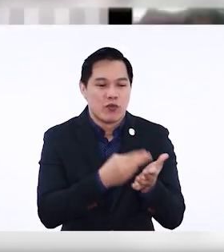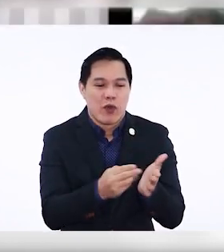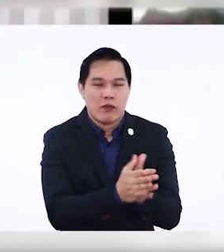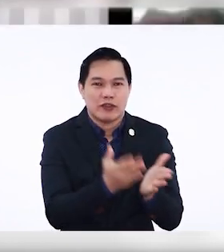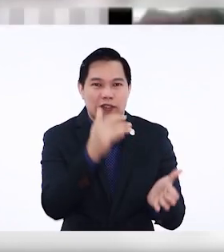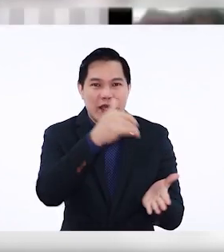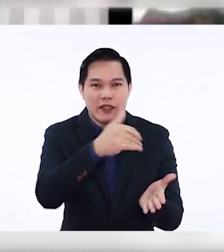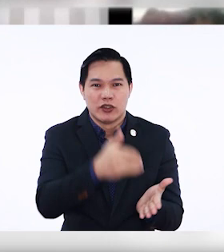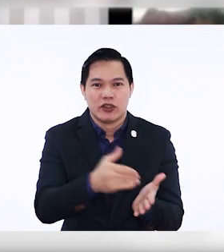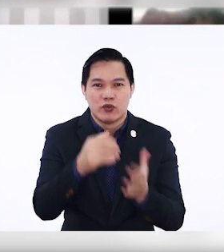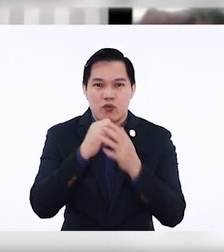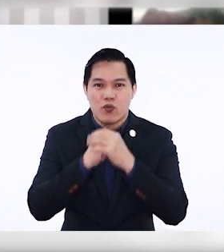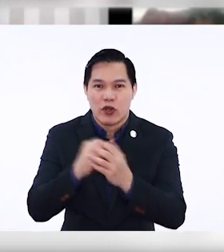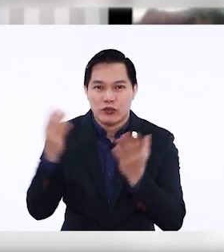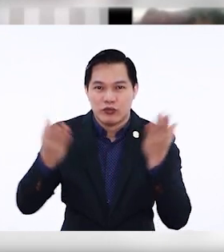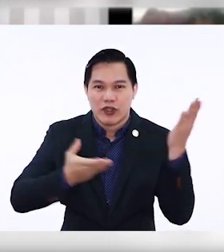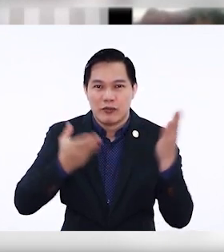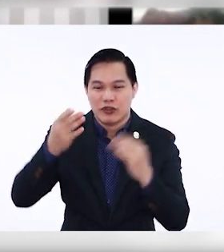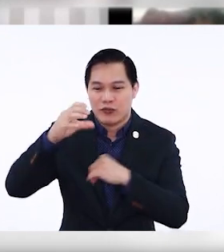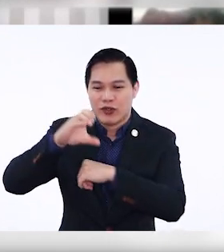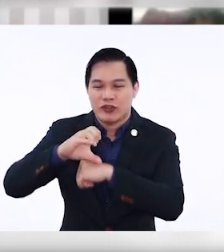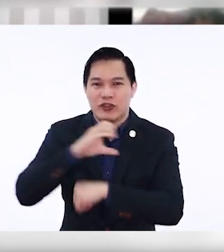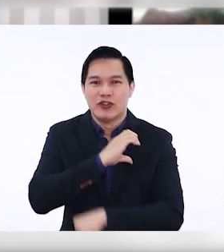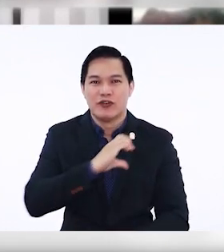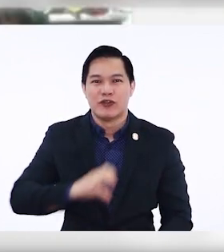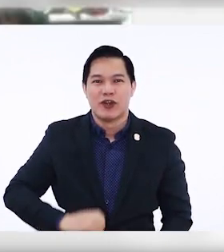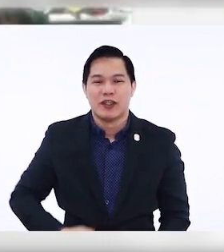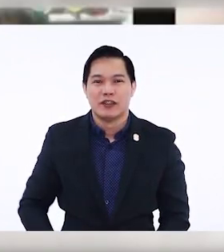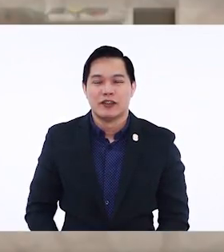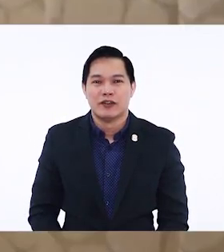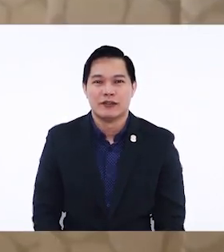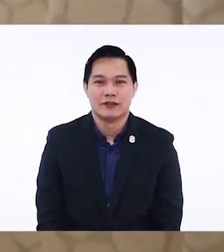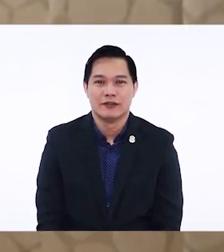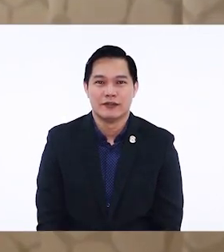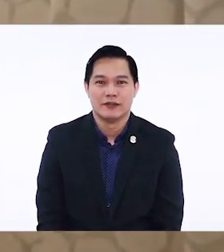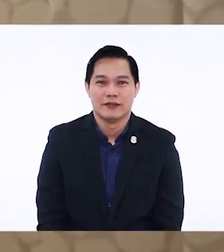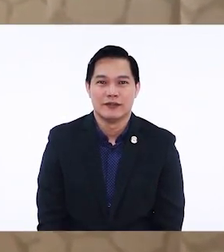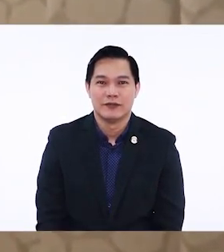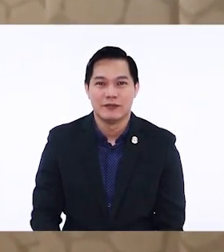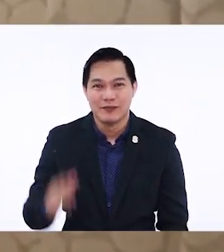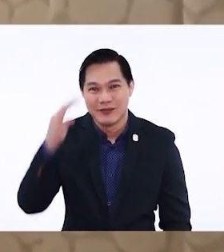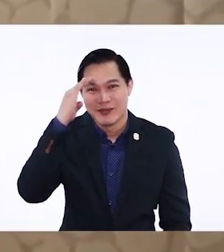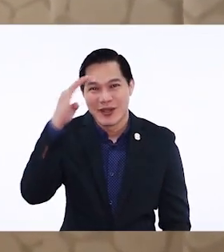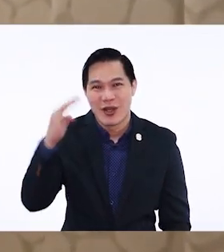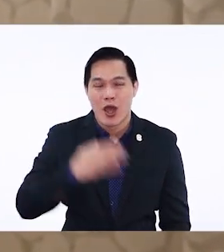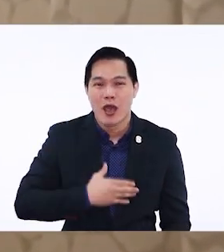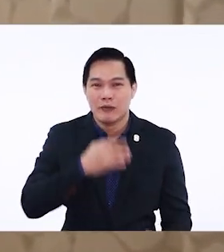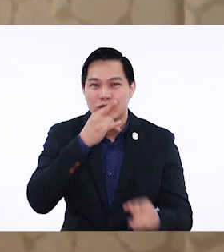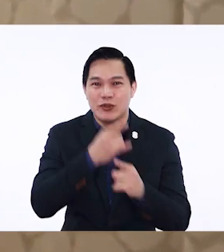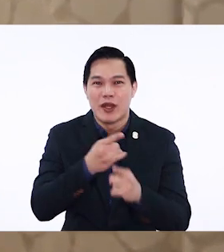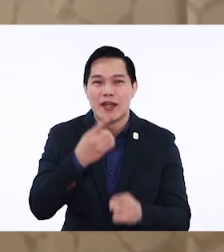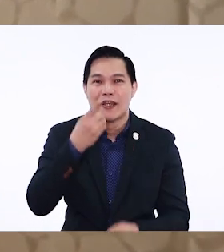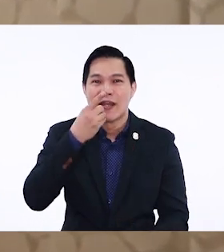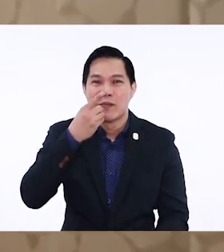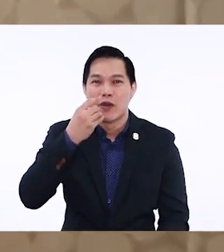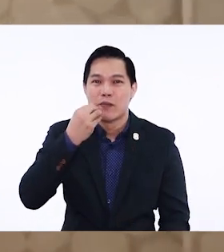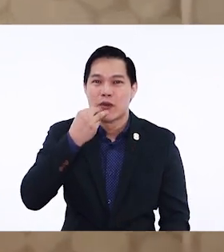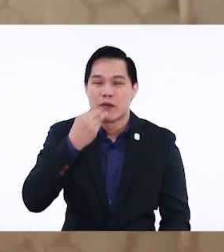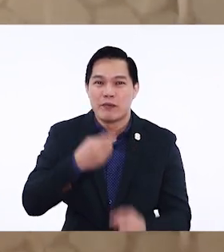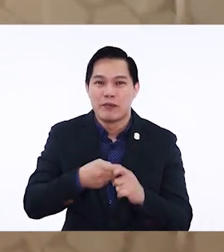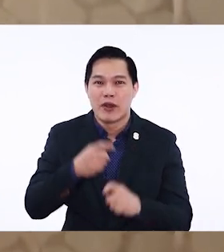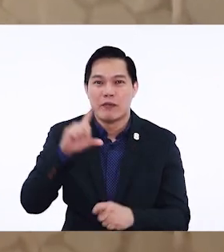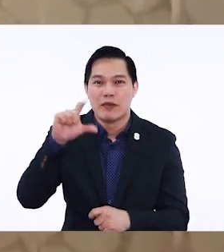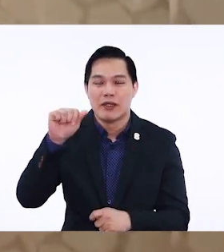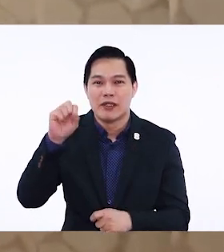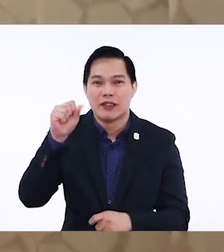studies and worship services in the Church of Christ. Hola, soy la hermana Débora Maniego desde la Congregación de Las